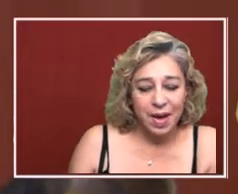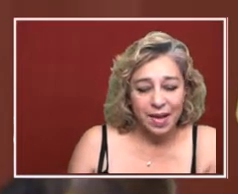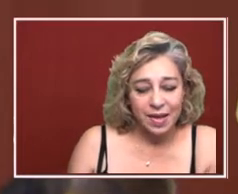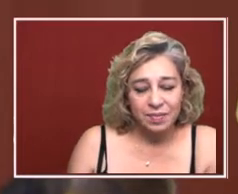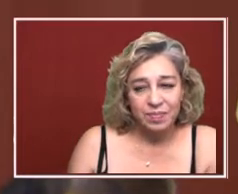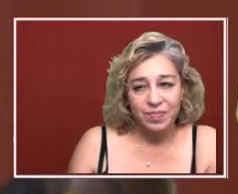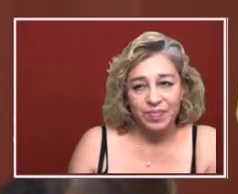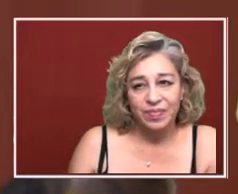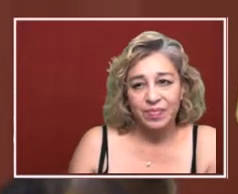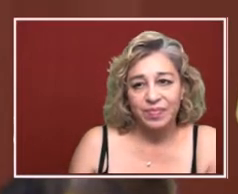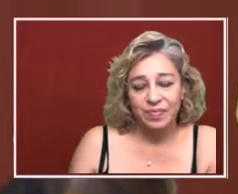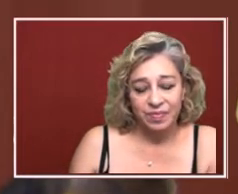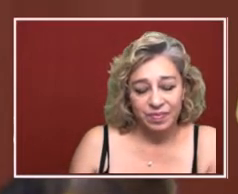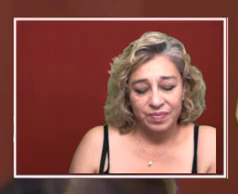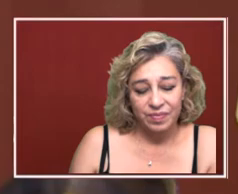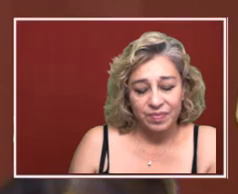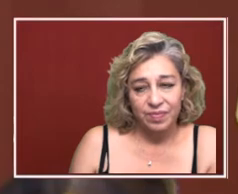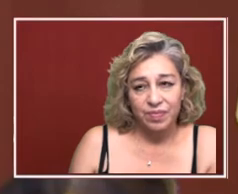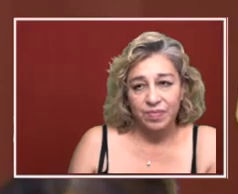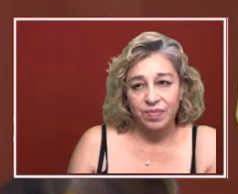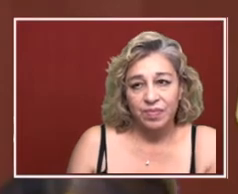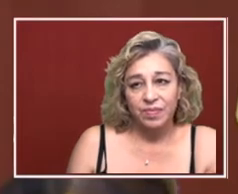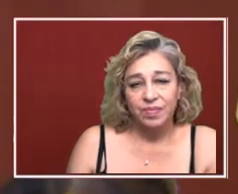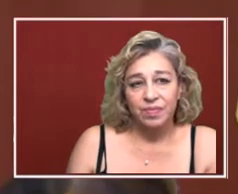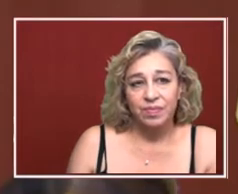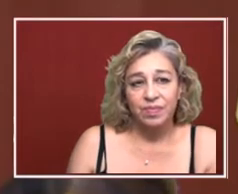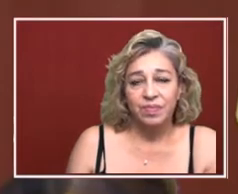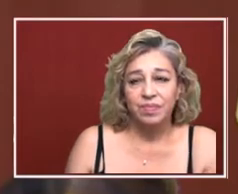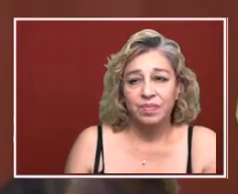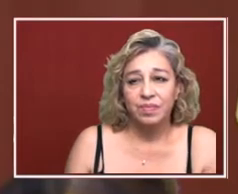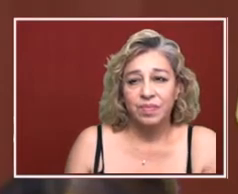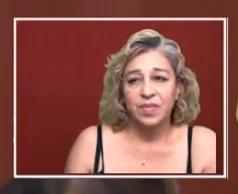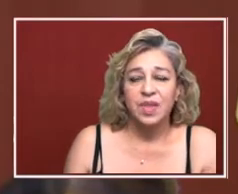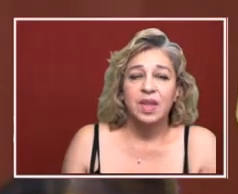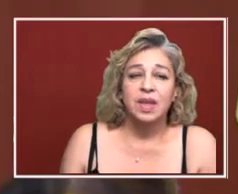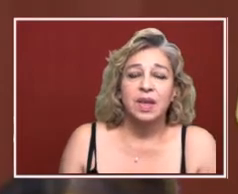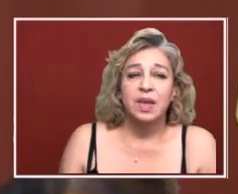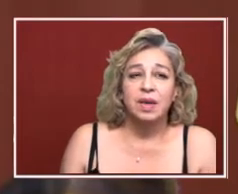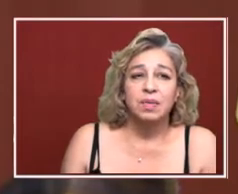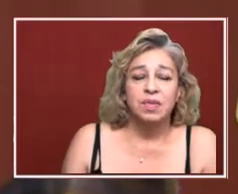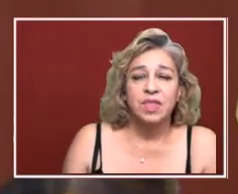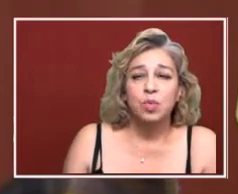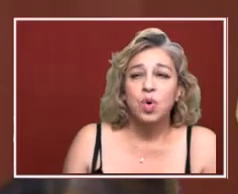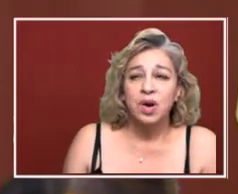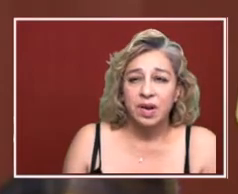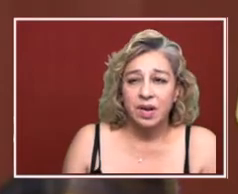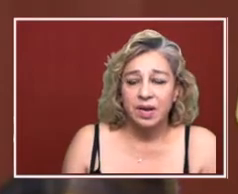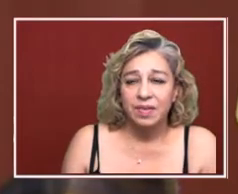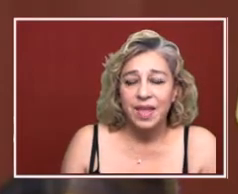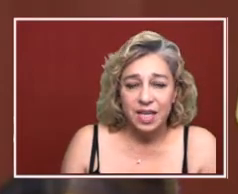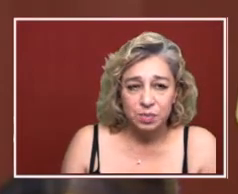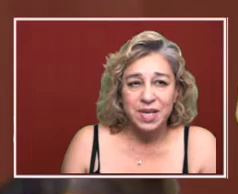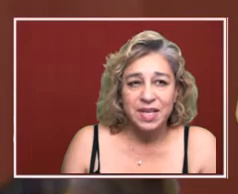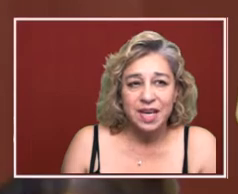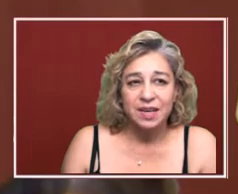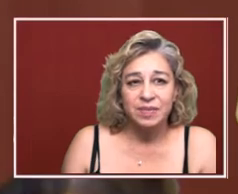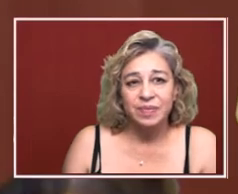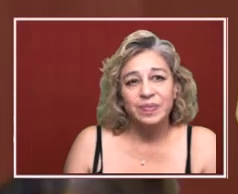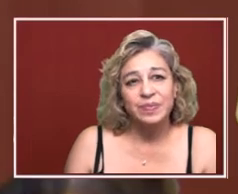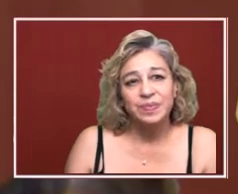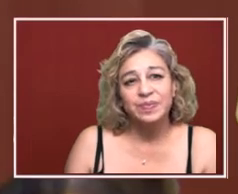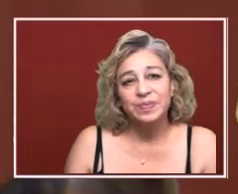possible by. Por el trabajo que se ha hecho. The work that has been